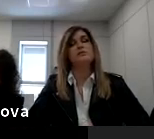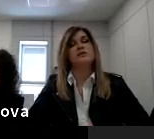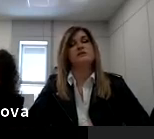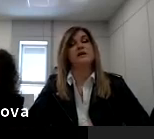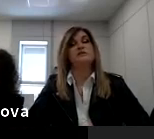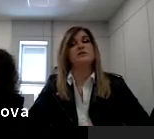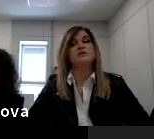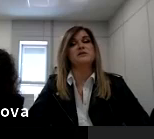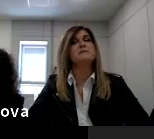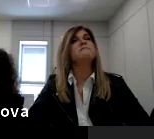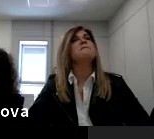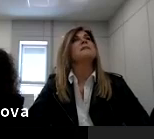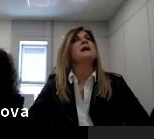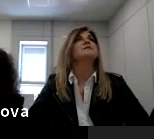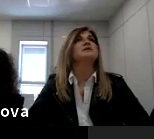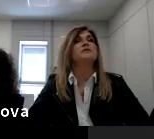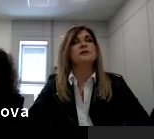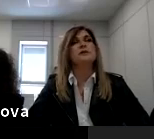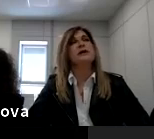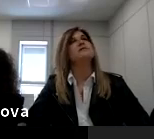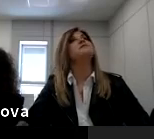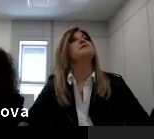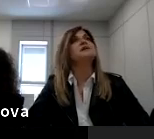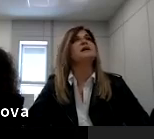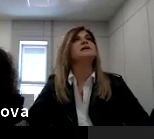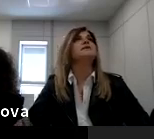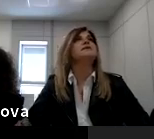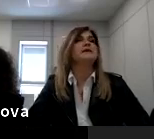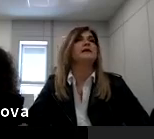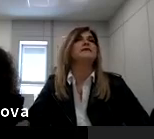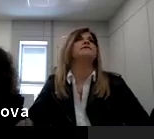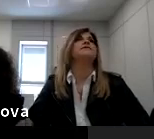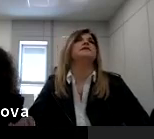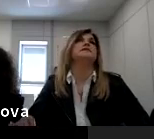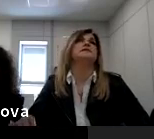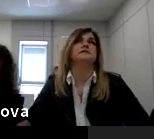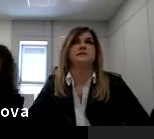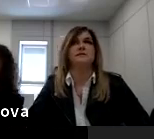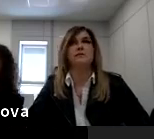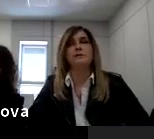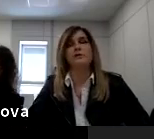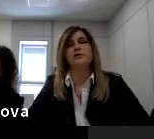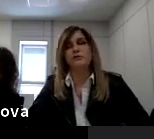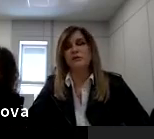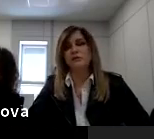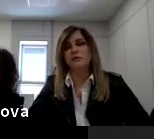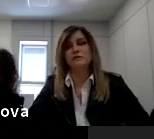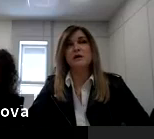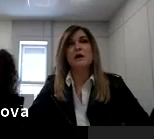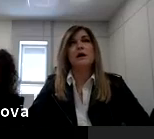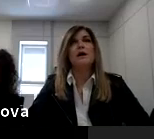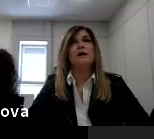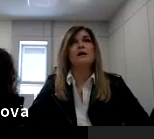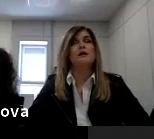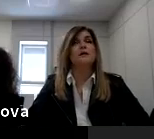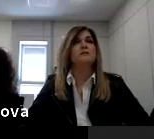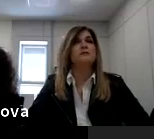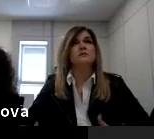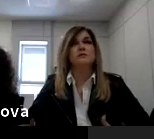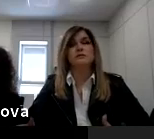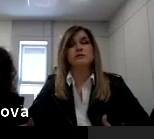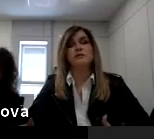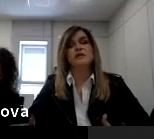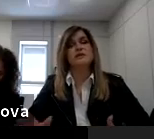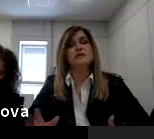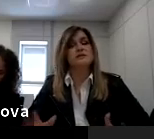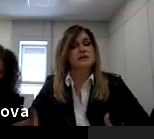is 1.5 meters. And between we have 600, 900, and 1.2 meters.